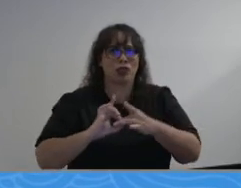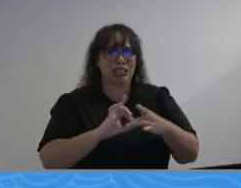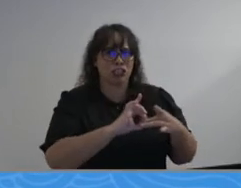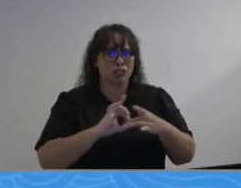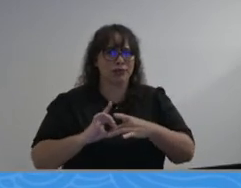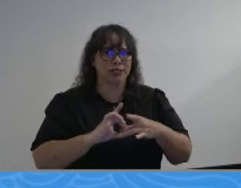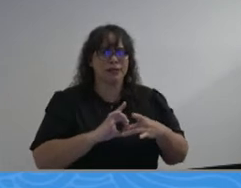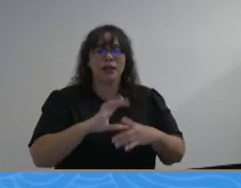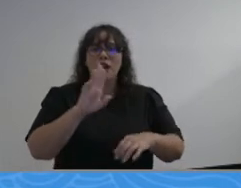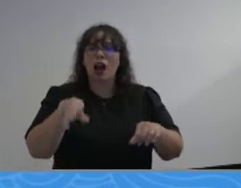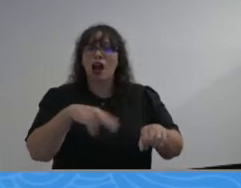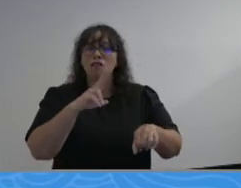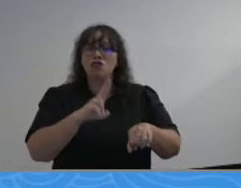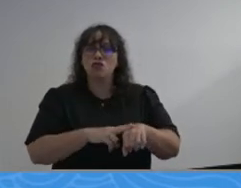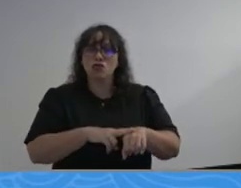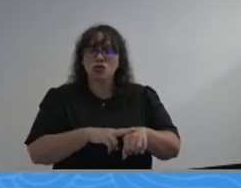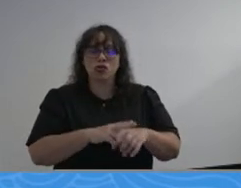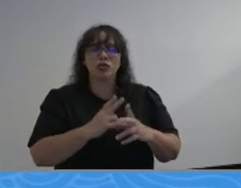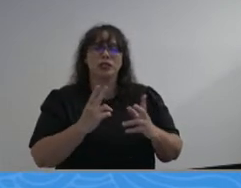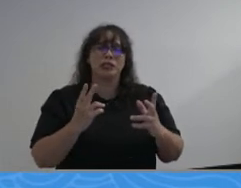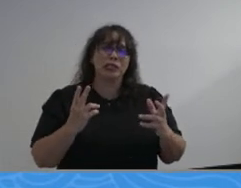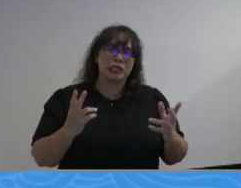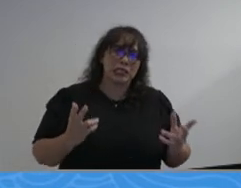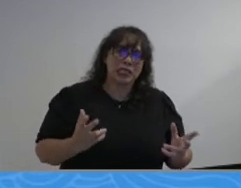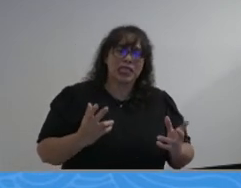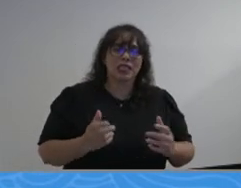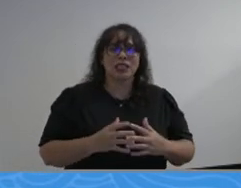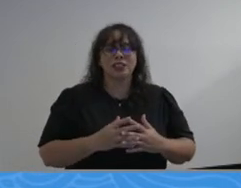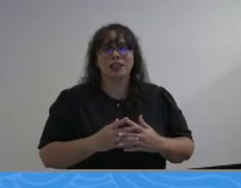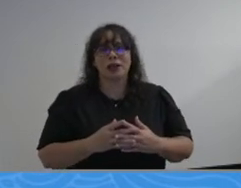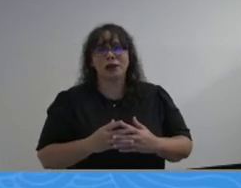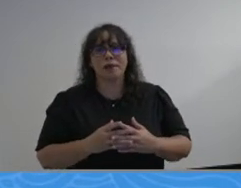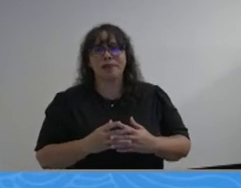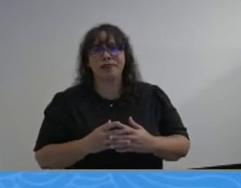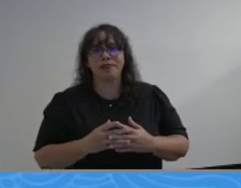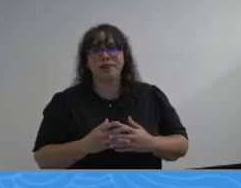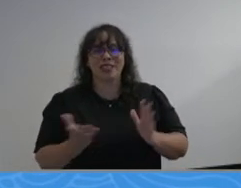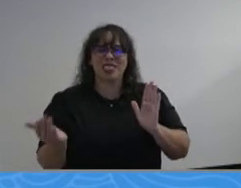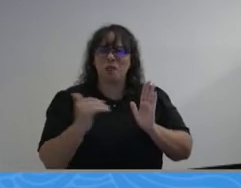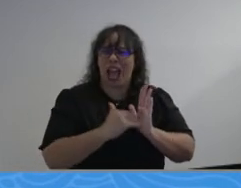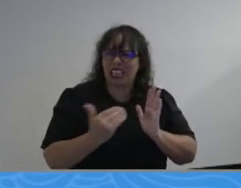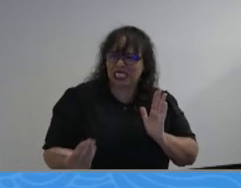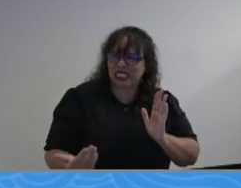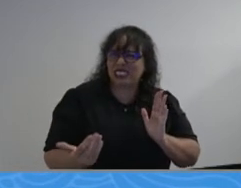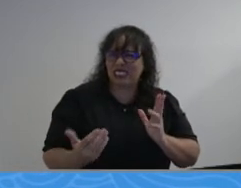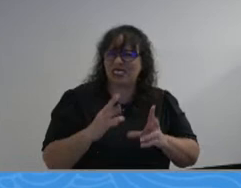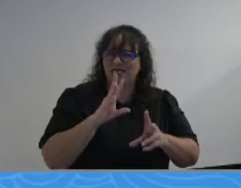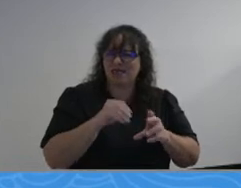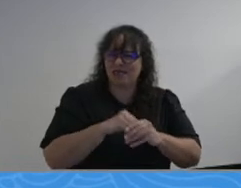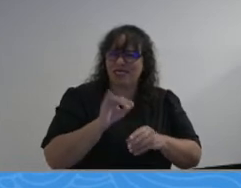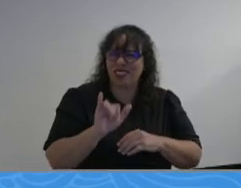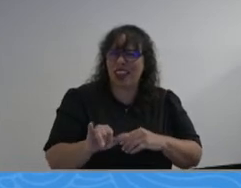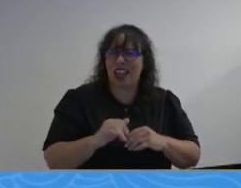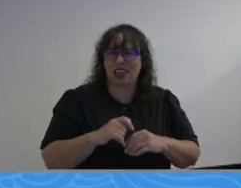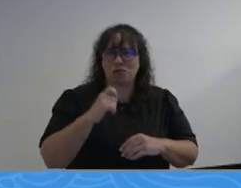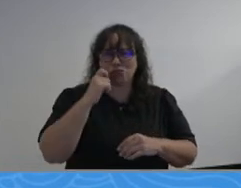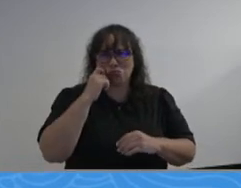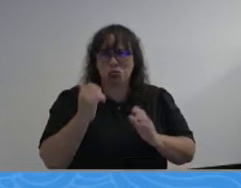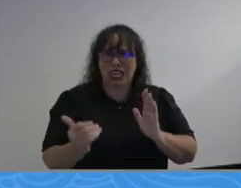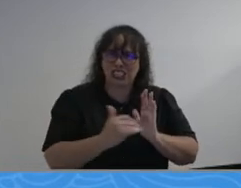relationships. And of course, there's lots tucked into that in terms of bias, all out